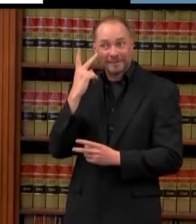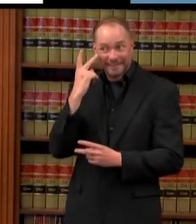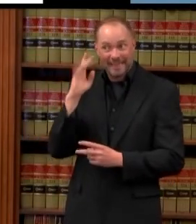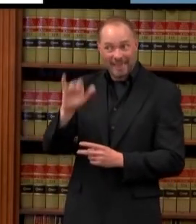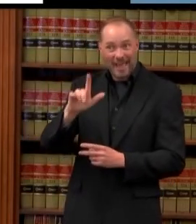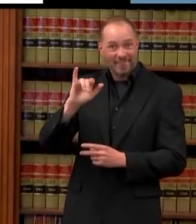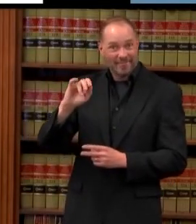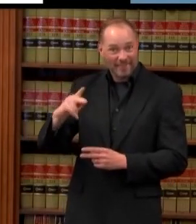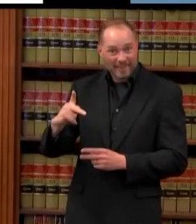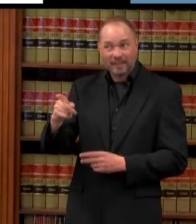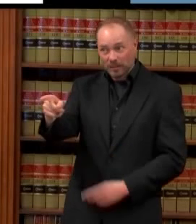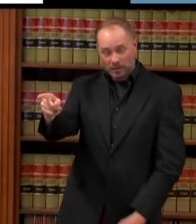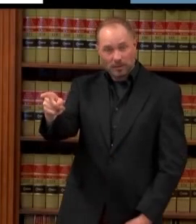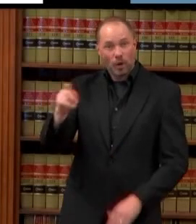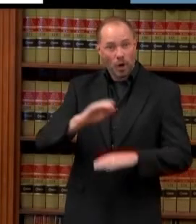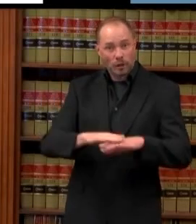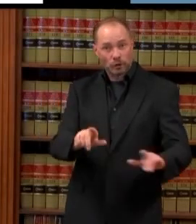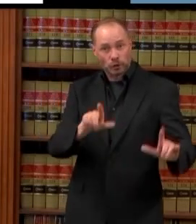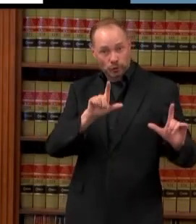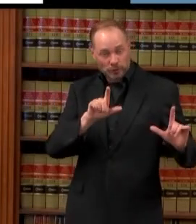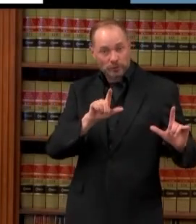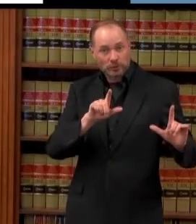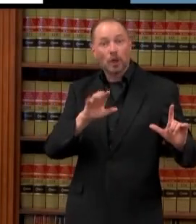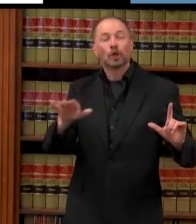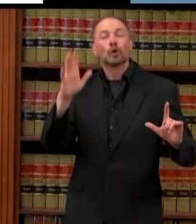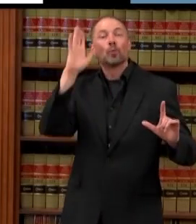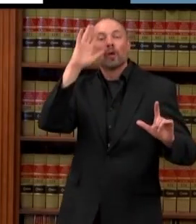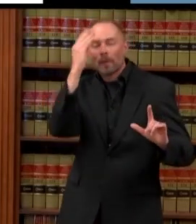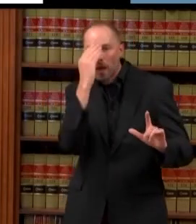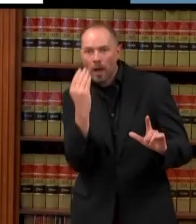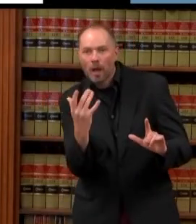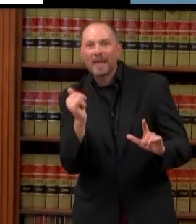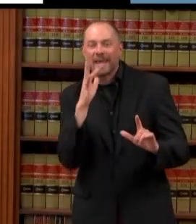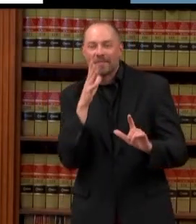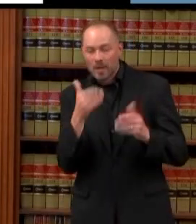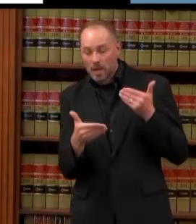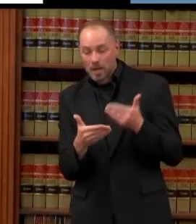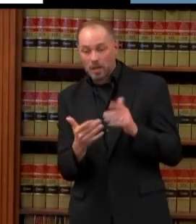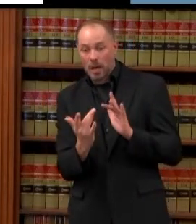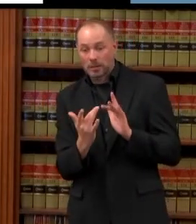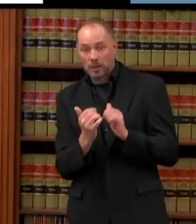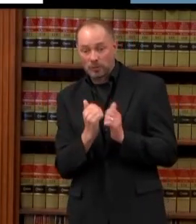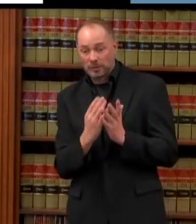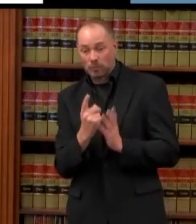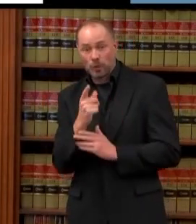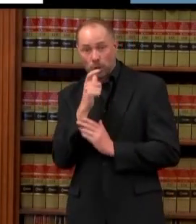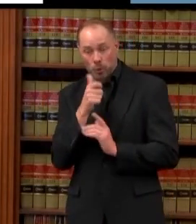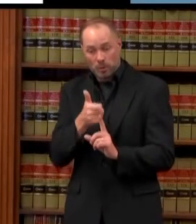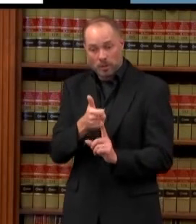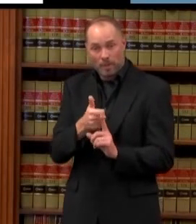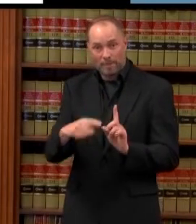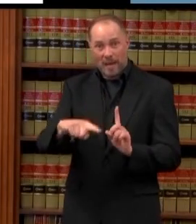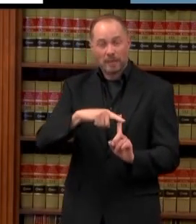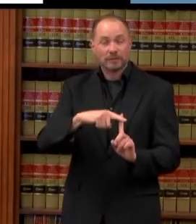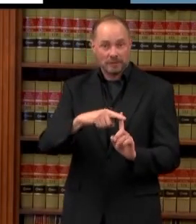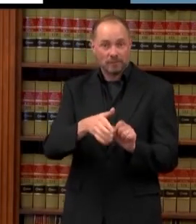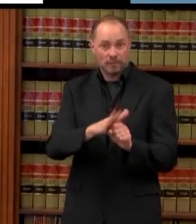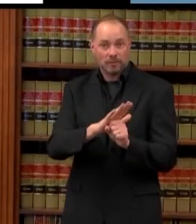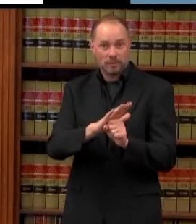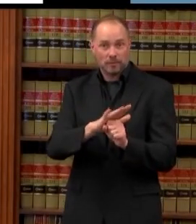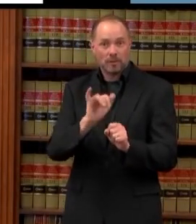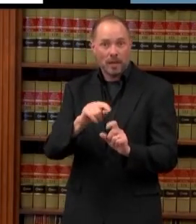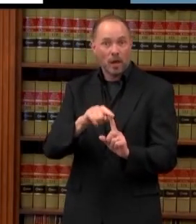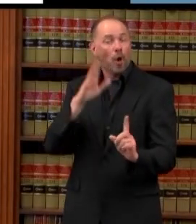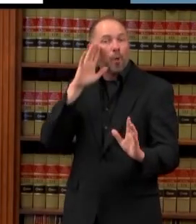Download that app to your phone, and you will be notified if you were in close contact with somebody that was tested as positive. If, hopefully you can